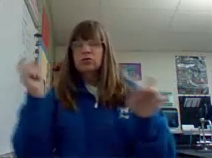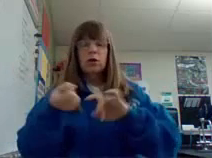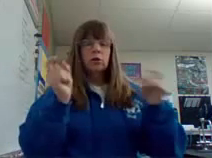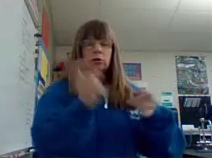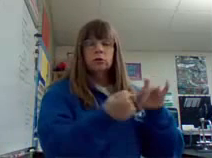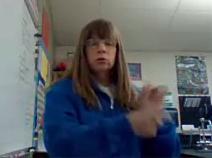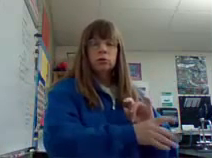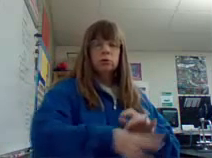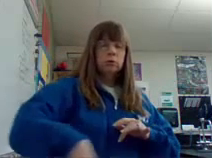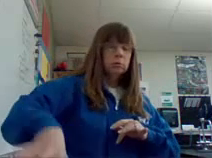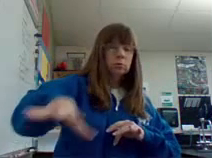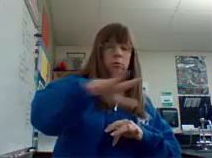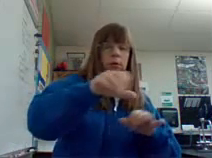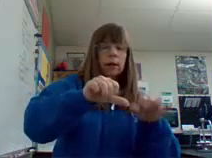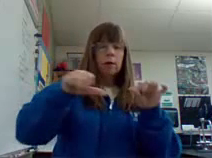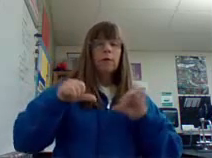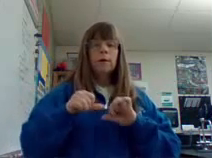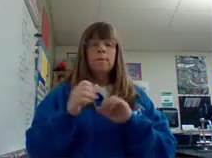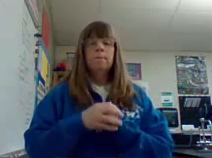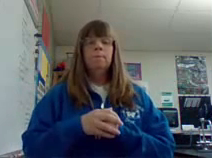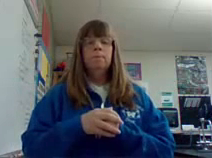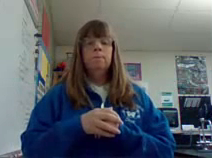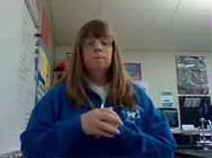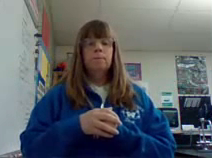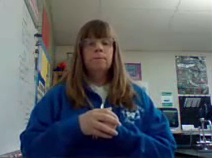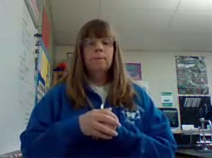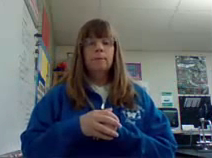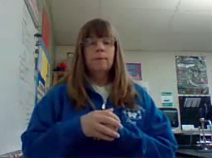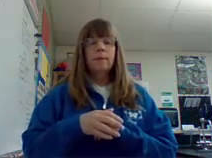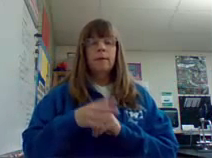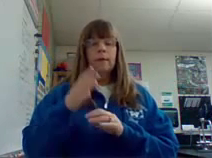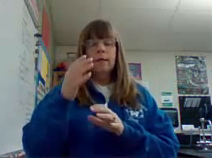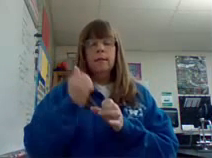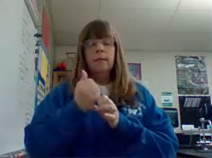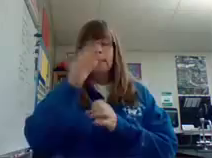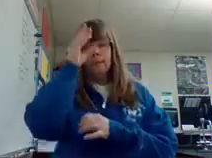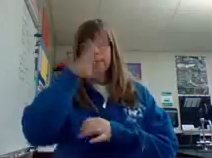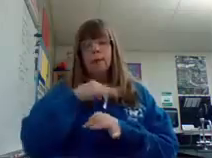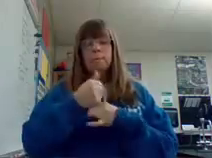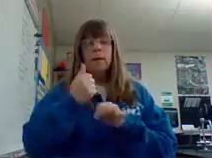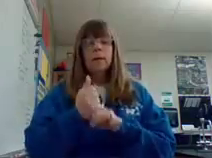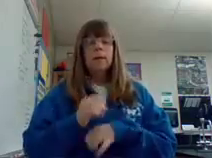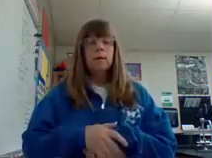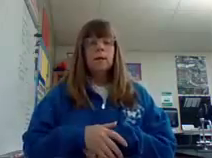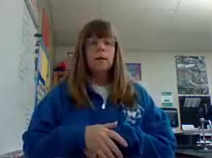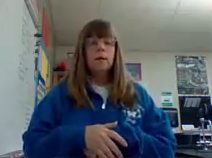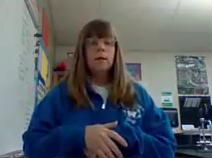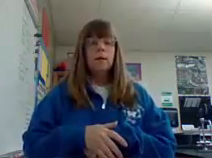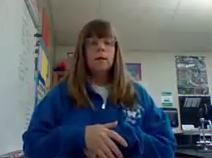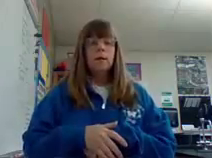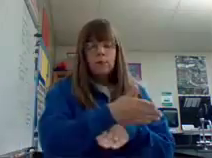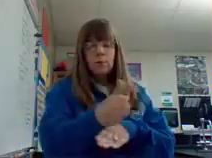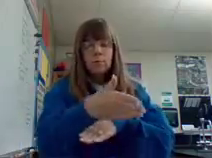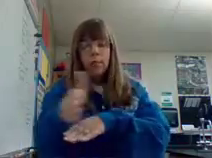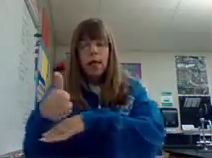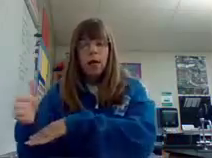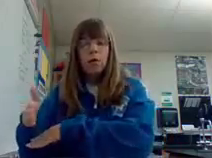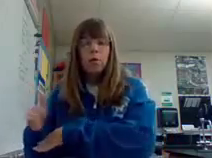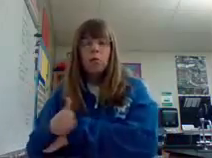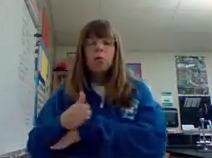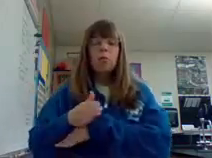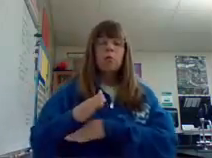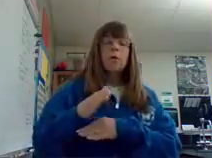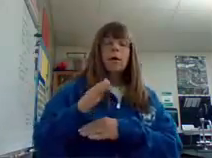and soil erosion. And then man-made would be like plowing and grazing, so we plow the fields,